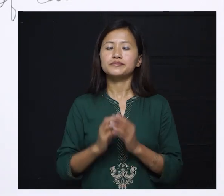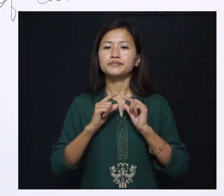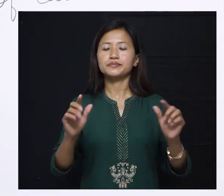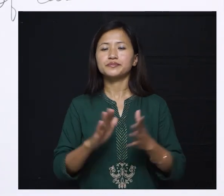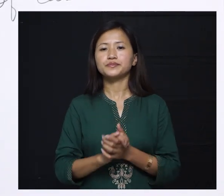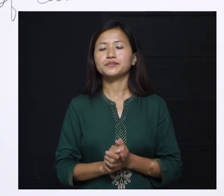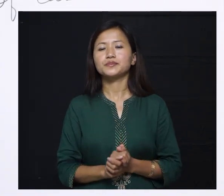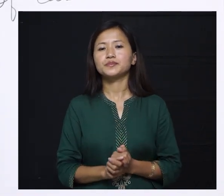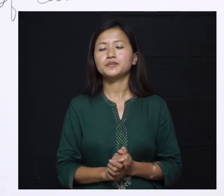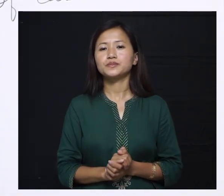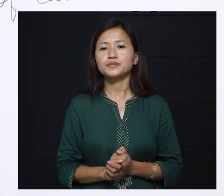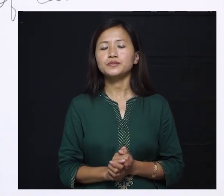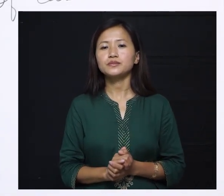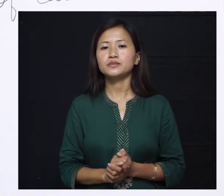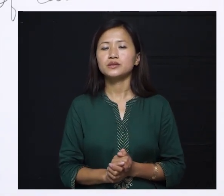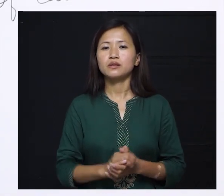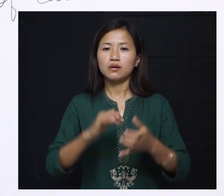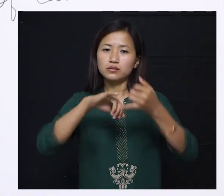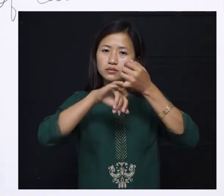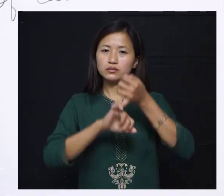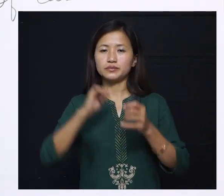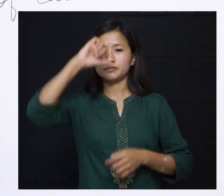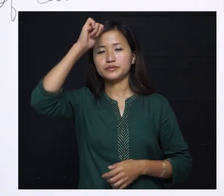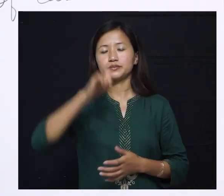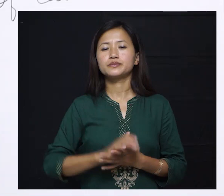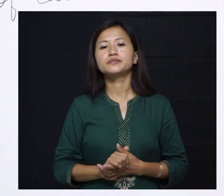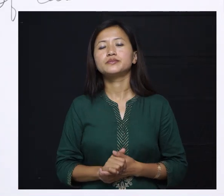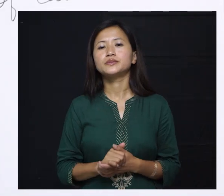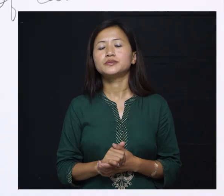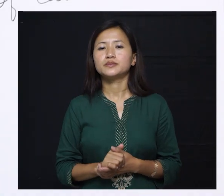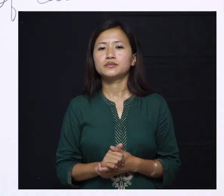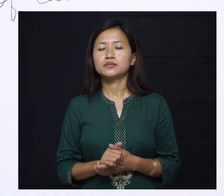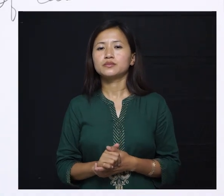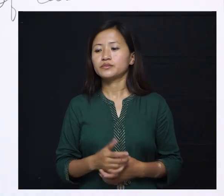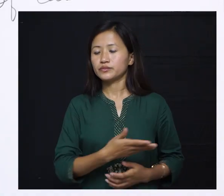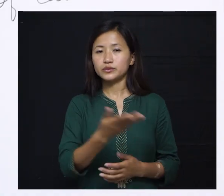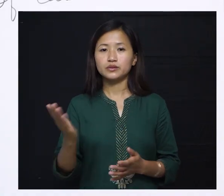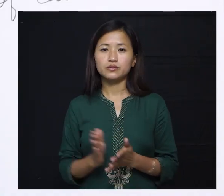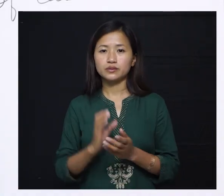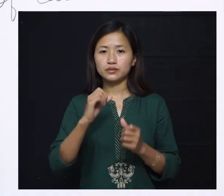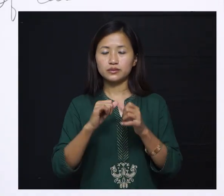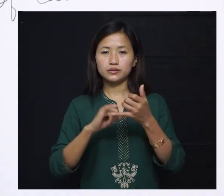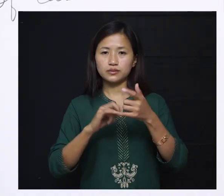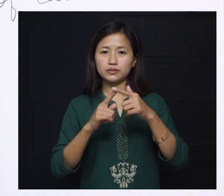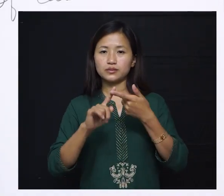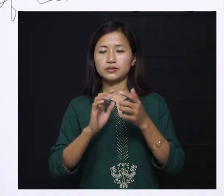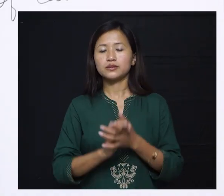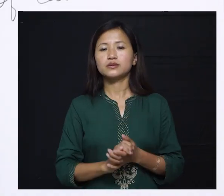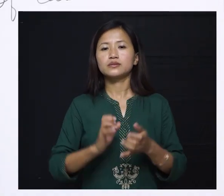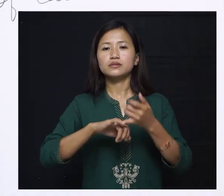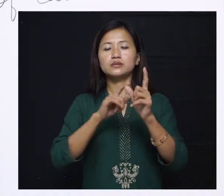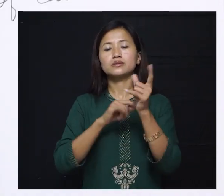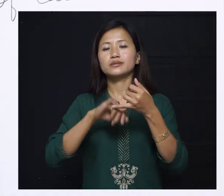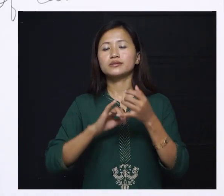Brahmin women. Now coming to the South India. In South India, there was caste system, and there were